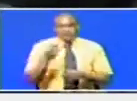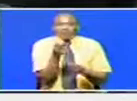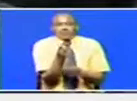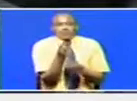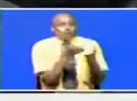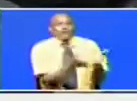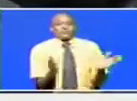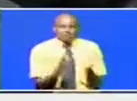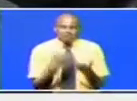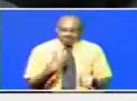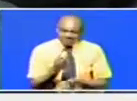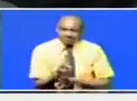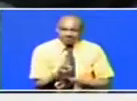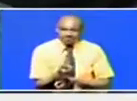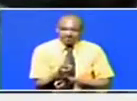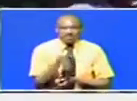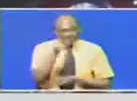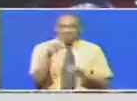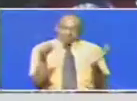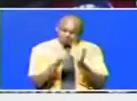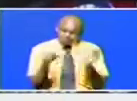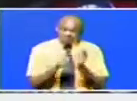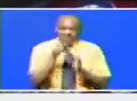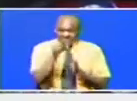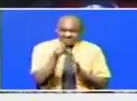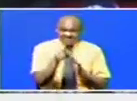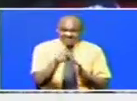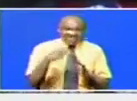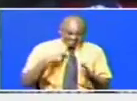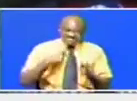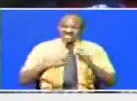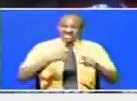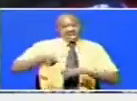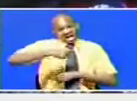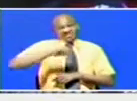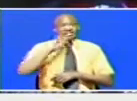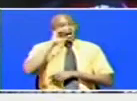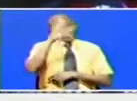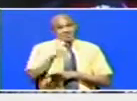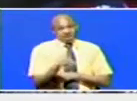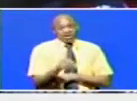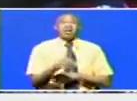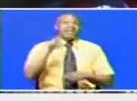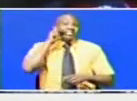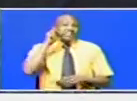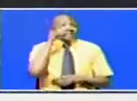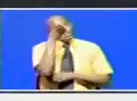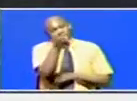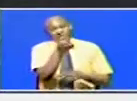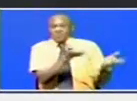country. And that is a problem. And this is what is actually killing us in the continent. Like Nigeria is